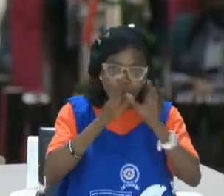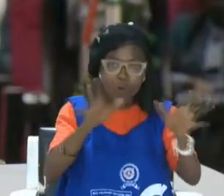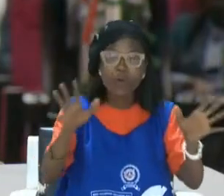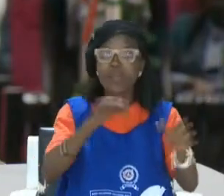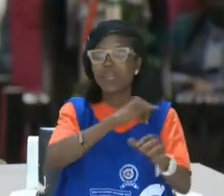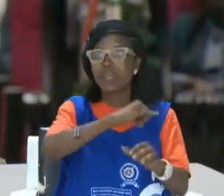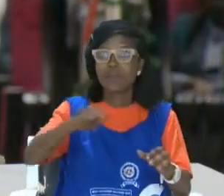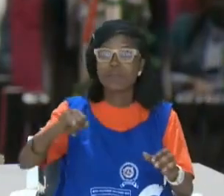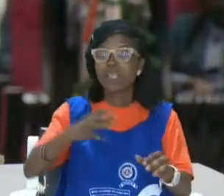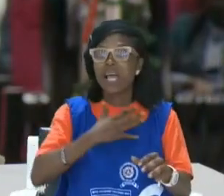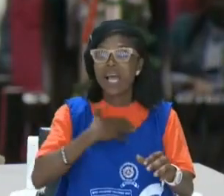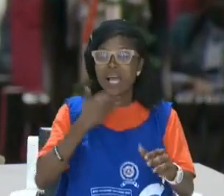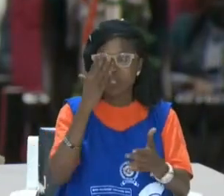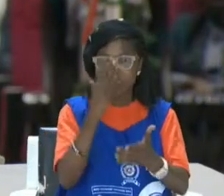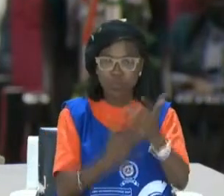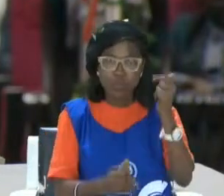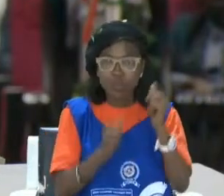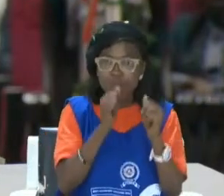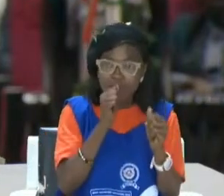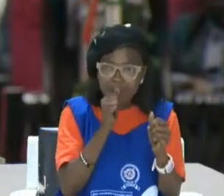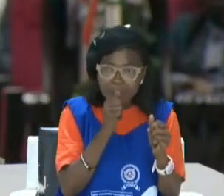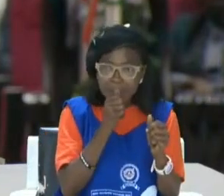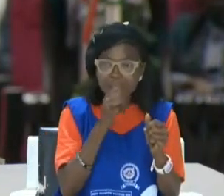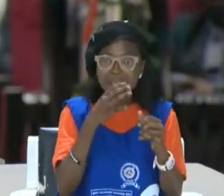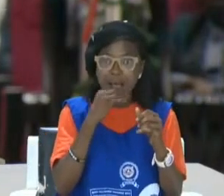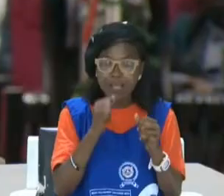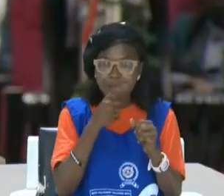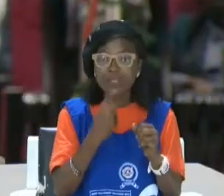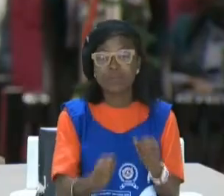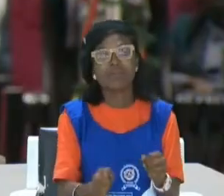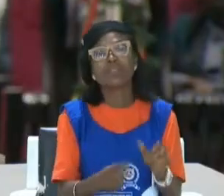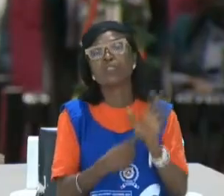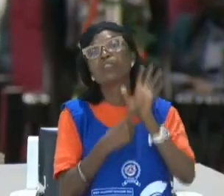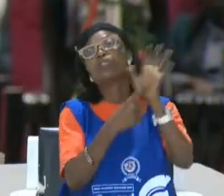And some secrets have been already exposed.